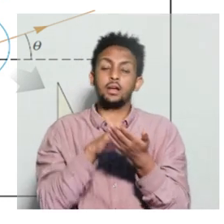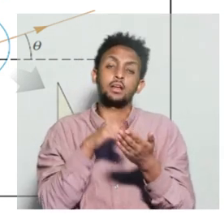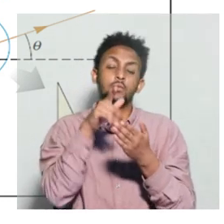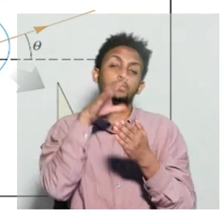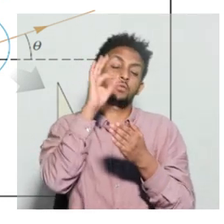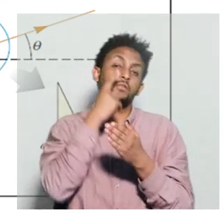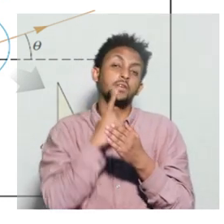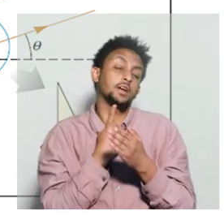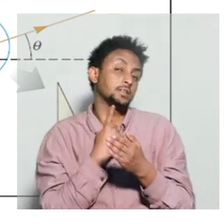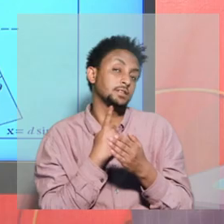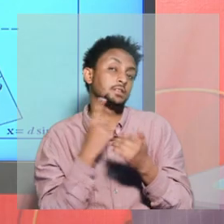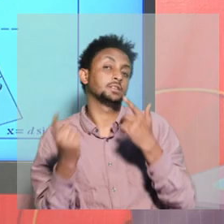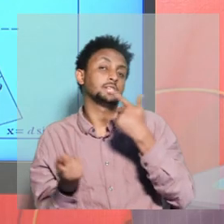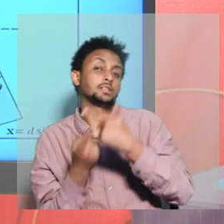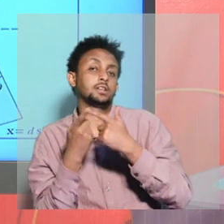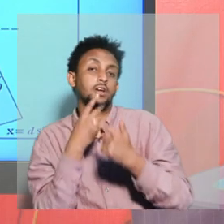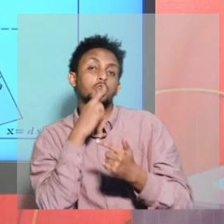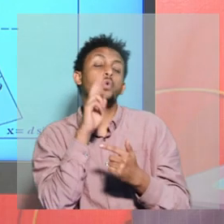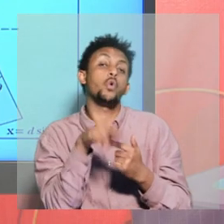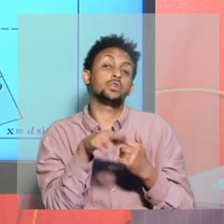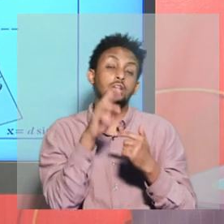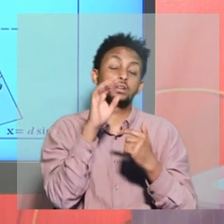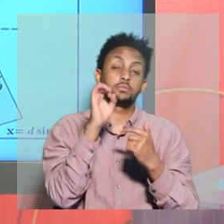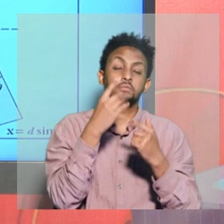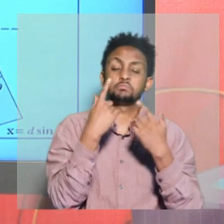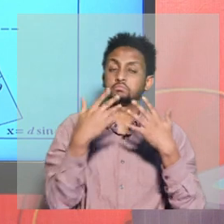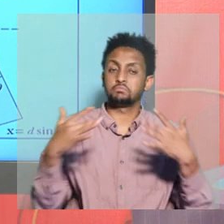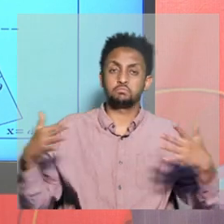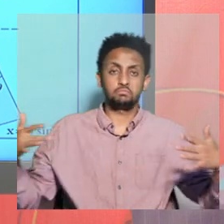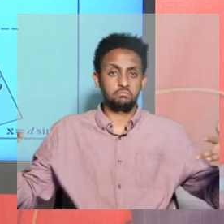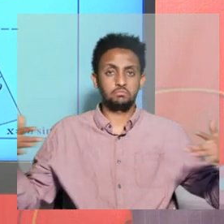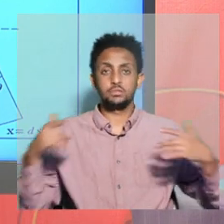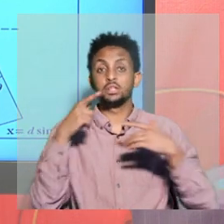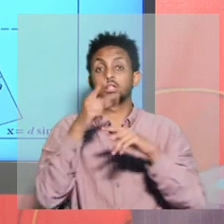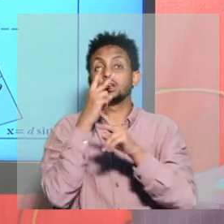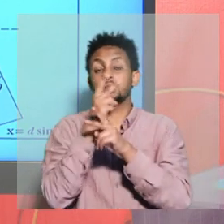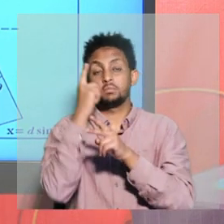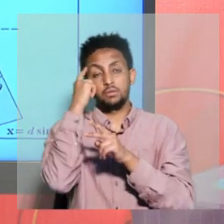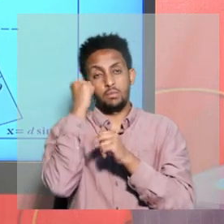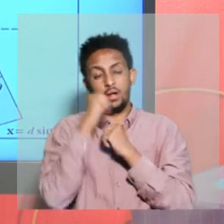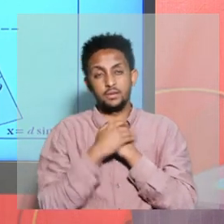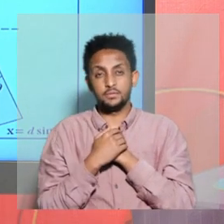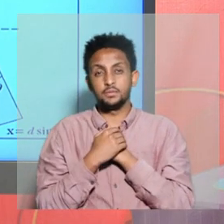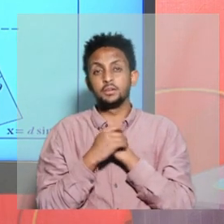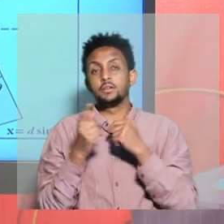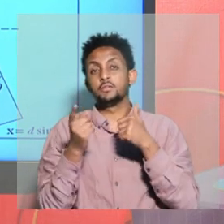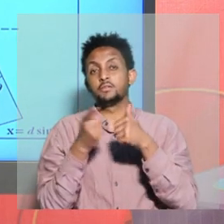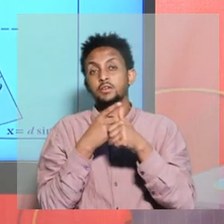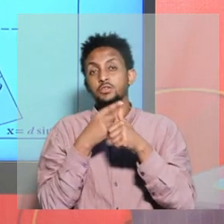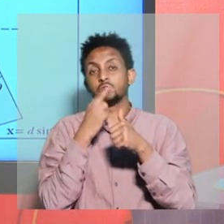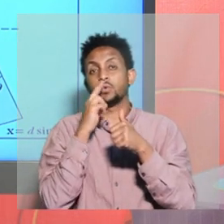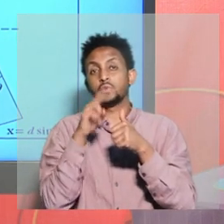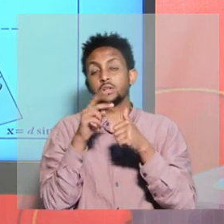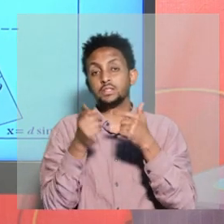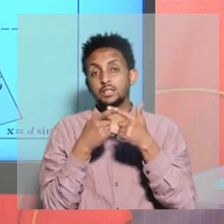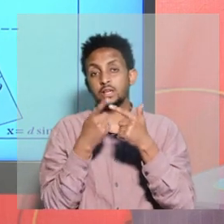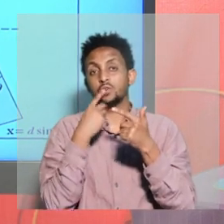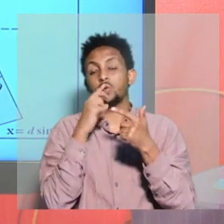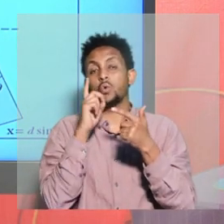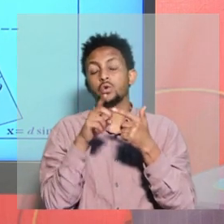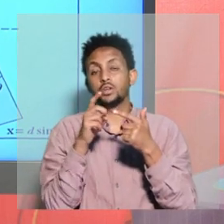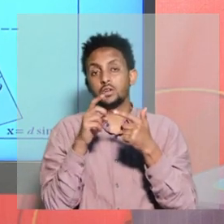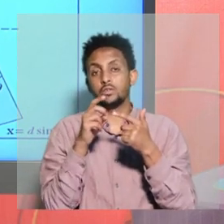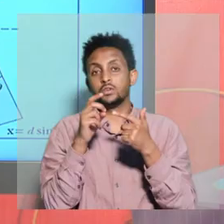find red on the second order of spectrum, and so on. So that, keeping this in your mind, on the first order or on the second order